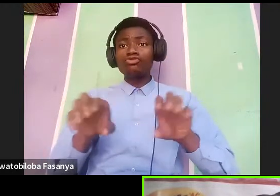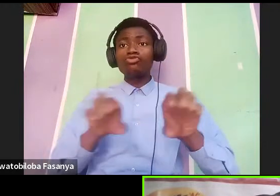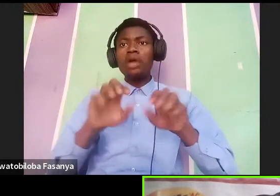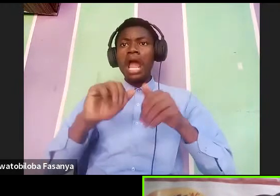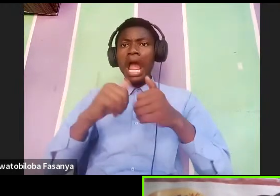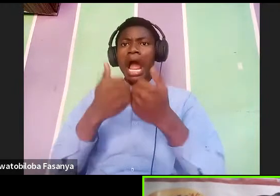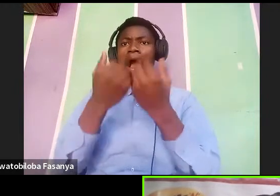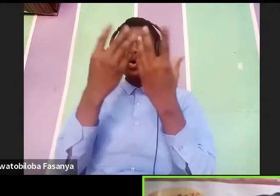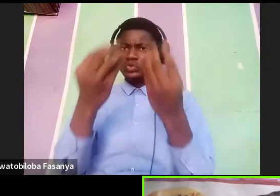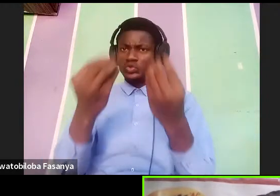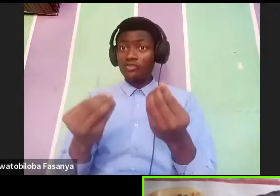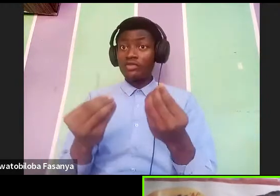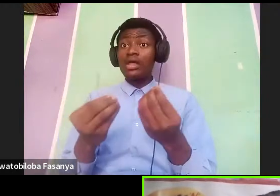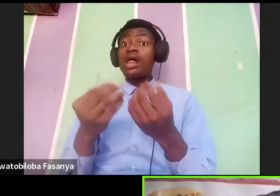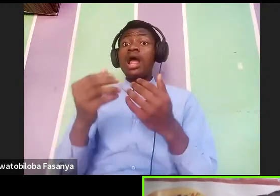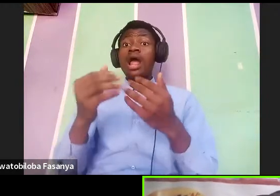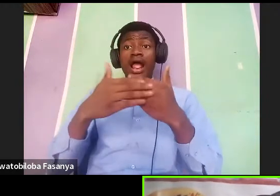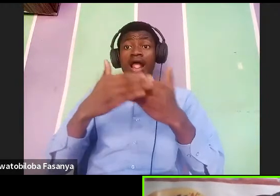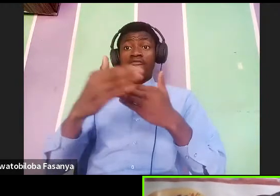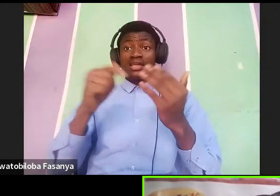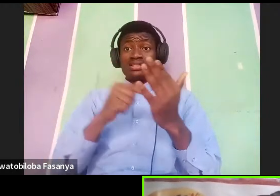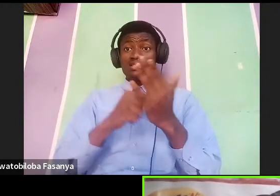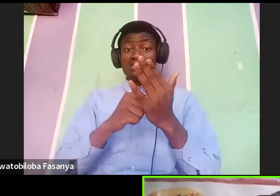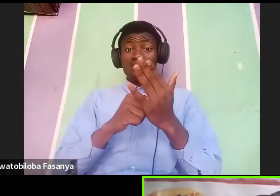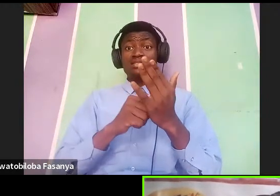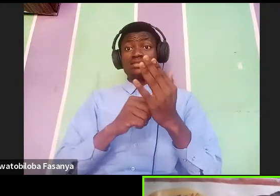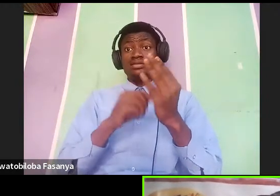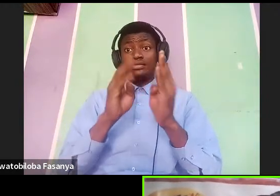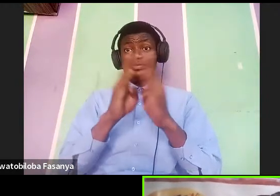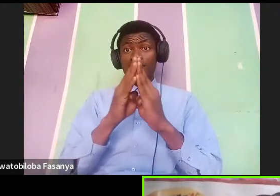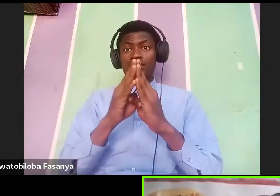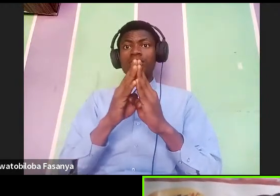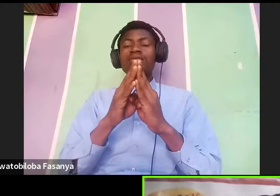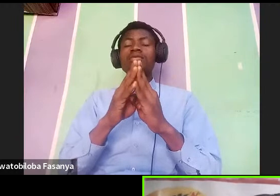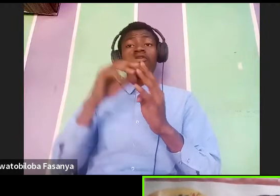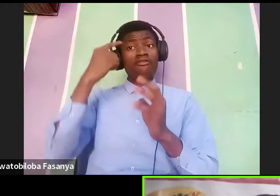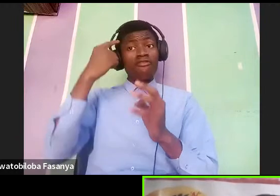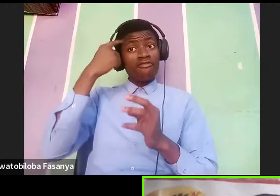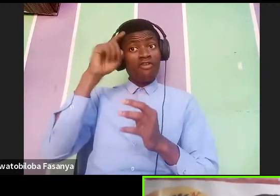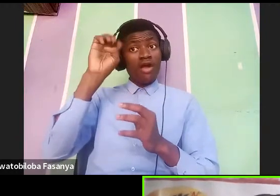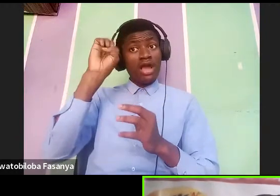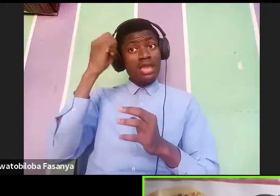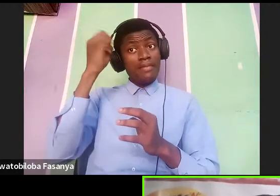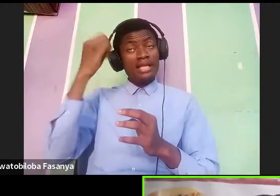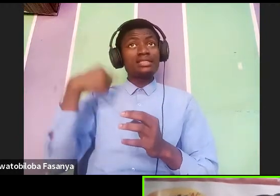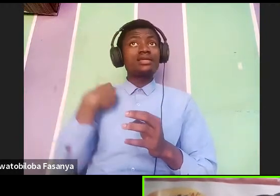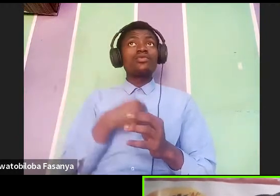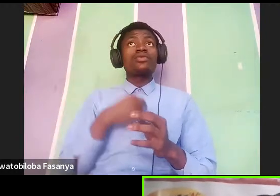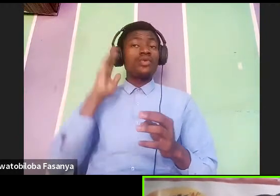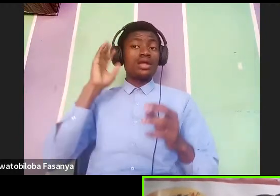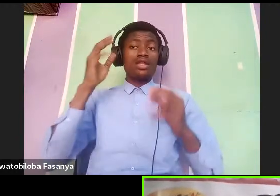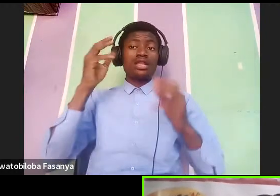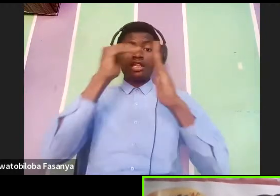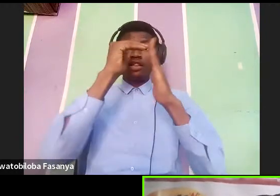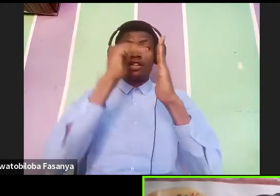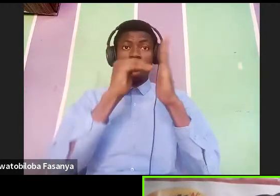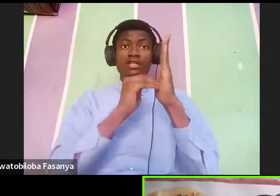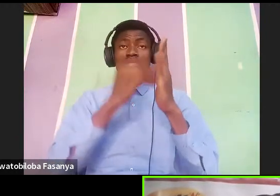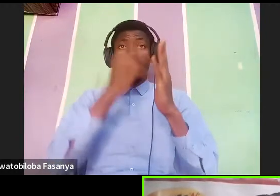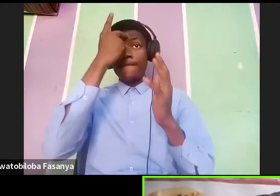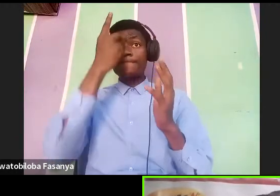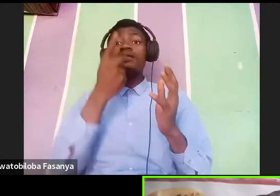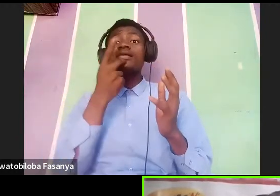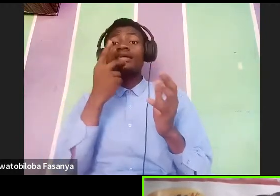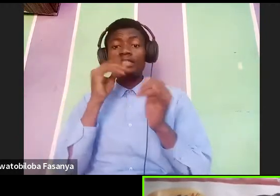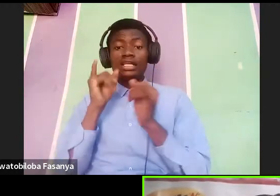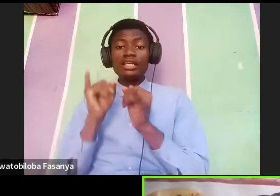that for emergencies, parents, individuals should have these products in their closets or in